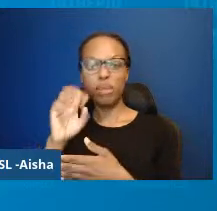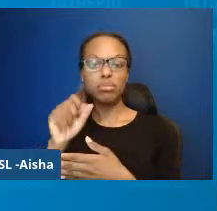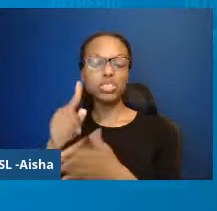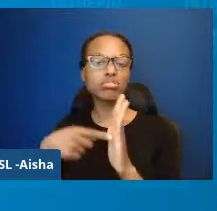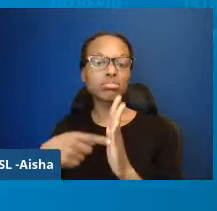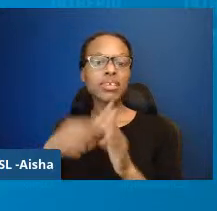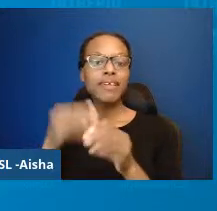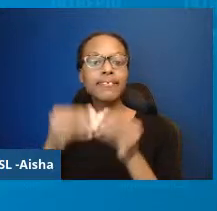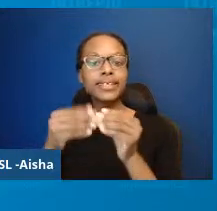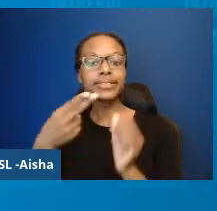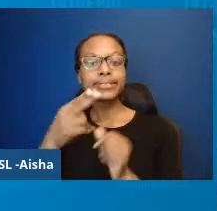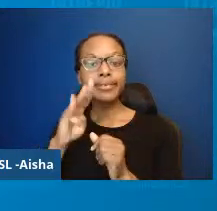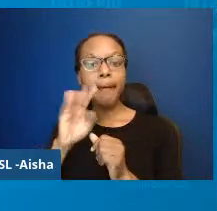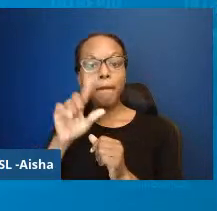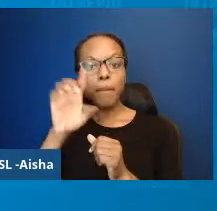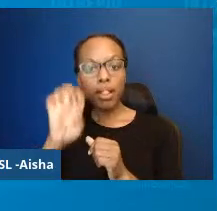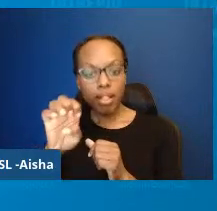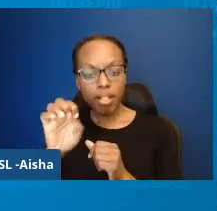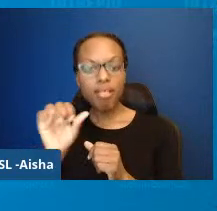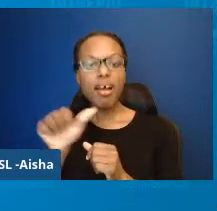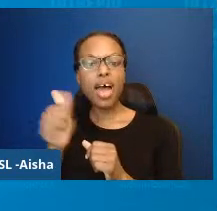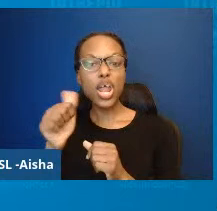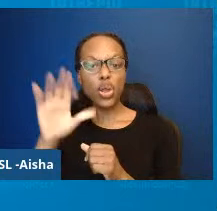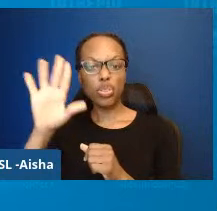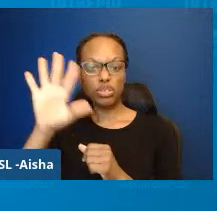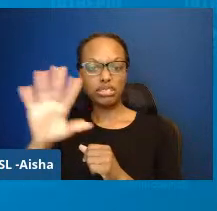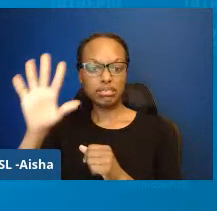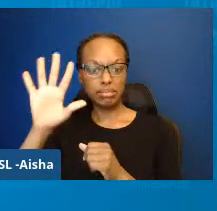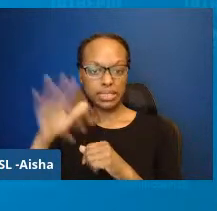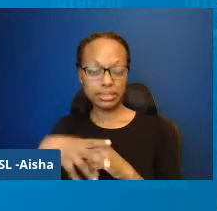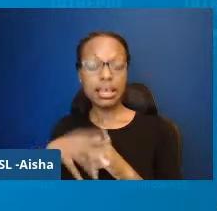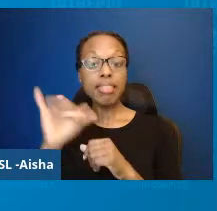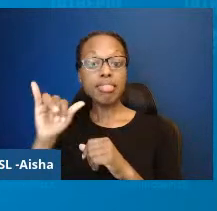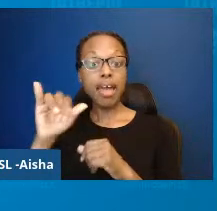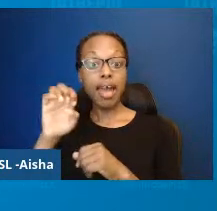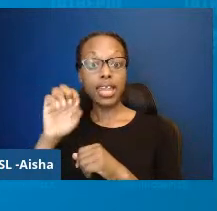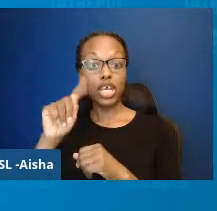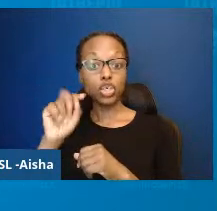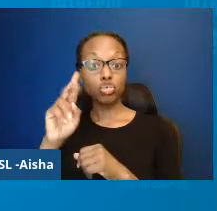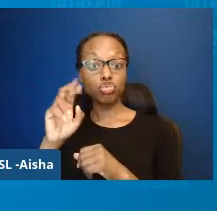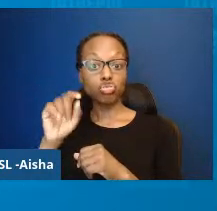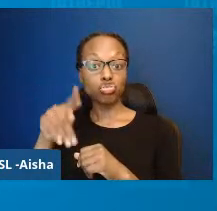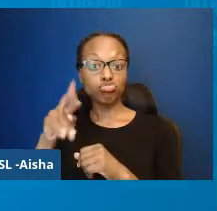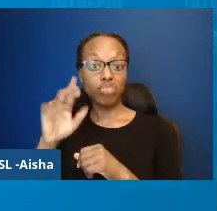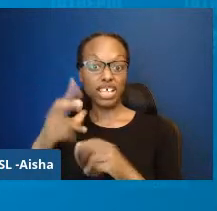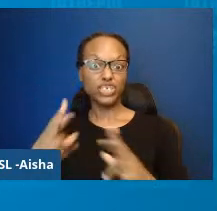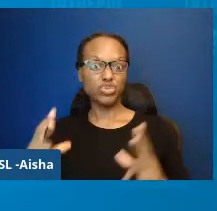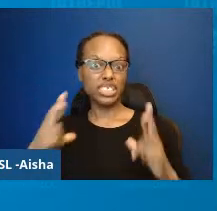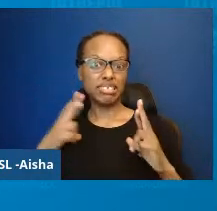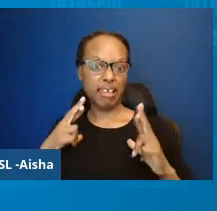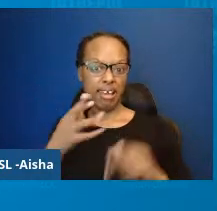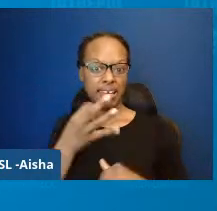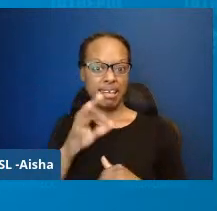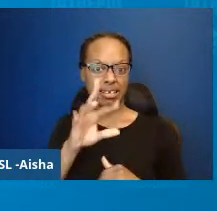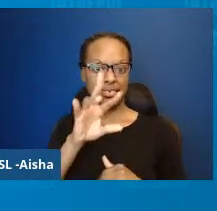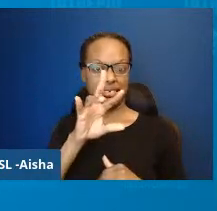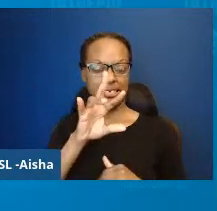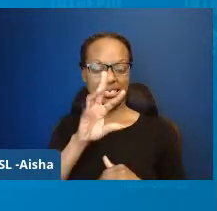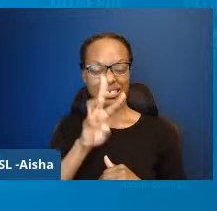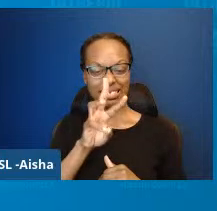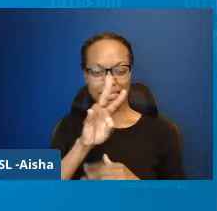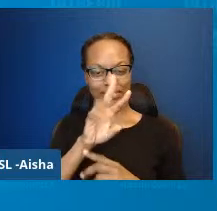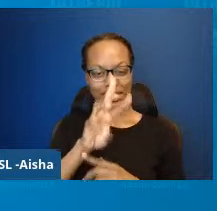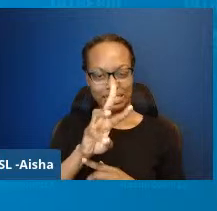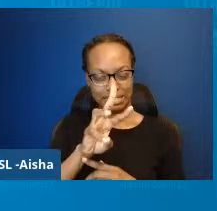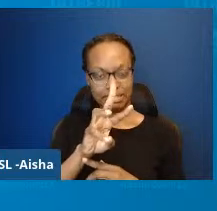Enterprise was retired to the Smithsonian in Washington, D.C. in 1986, but was brought out of retirement in 2003 after the Columbia